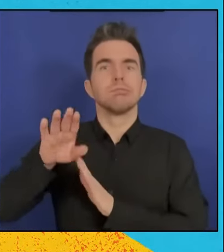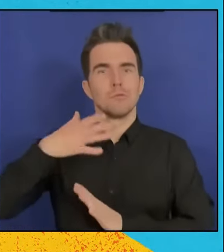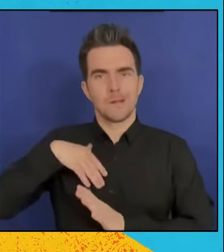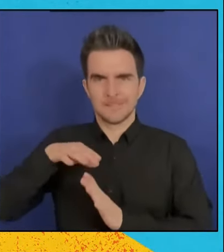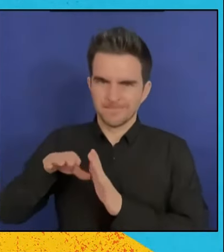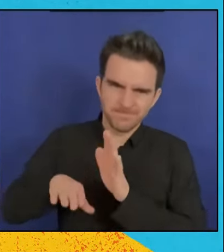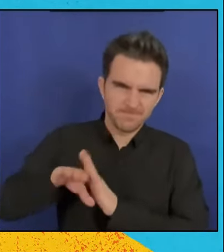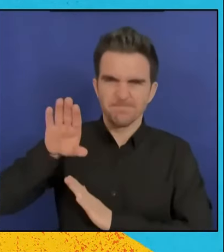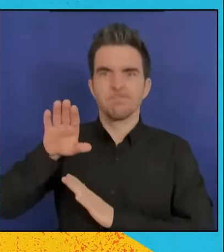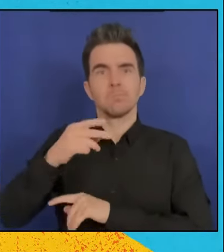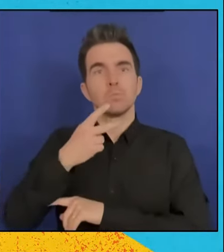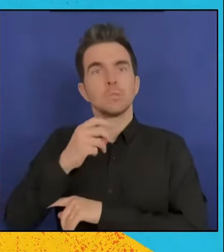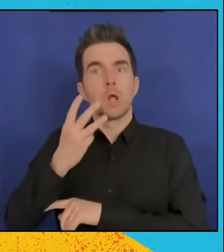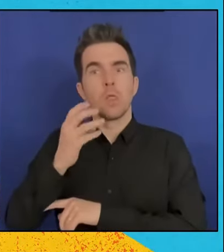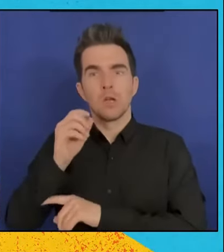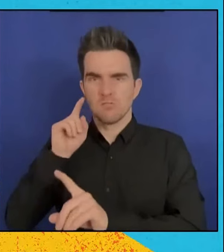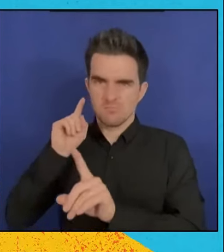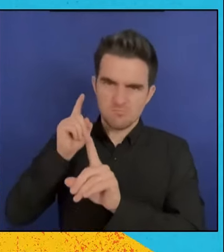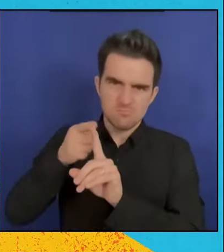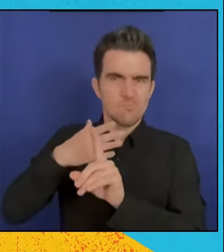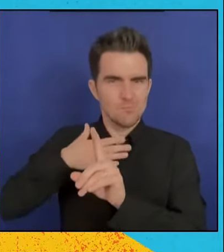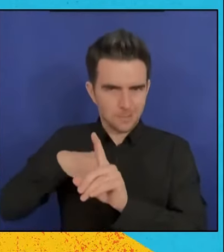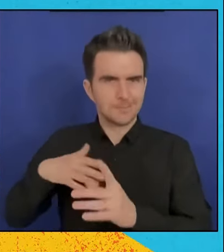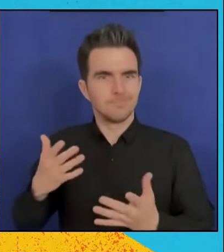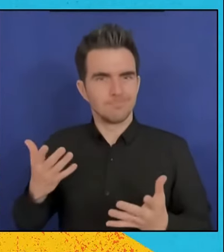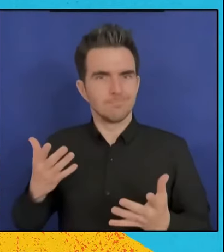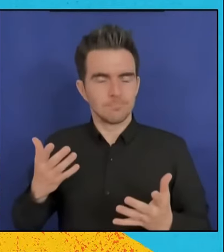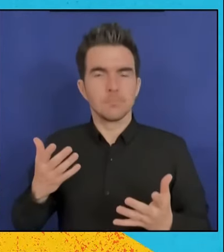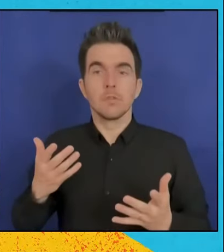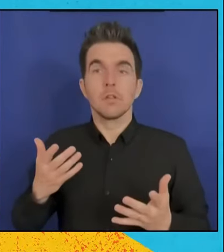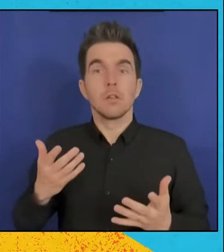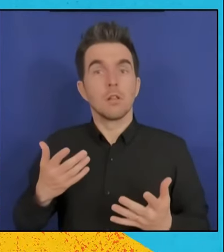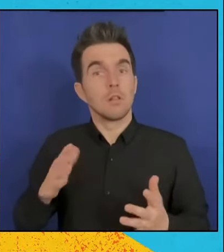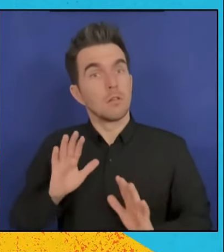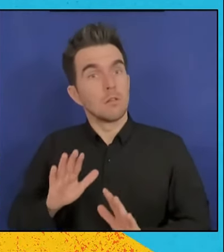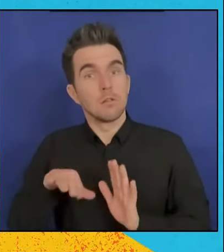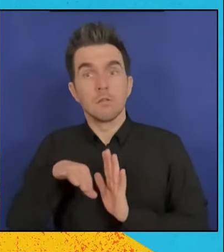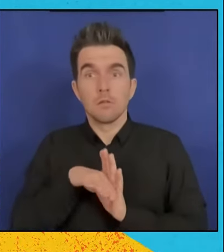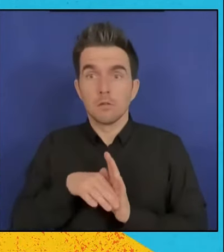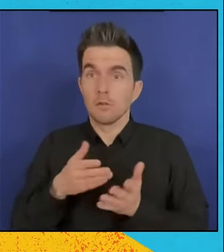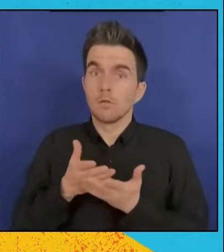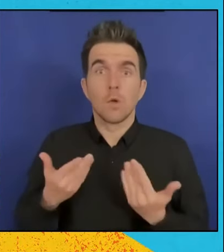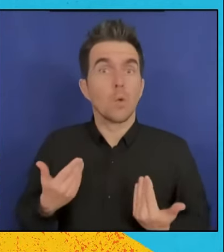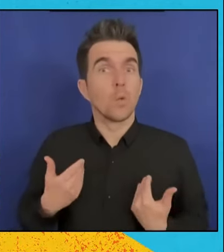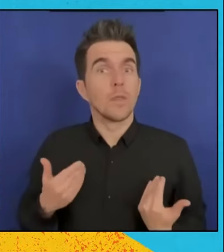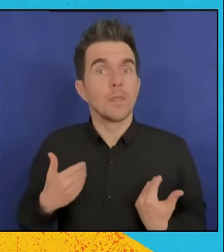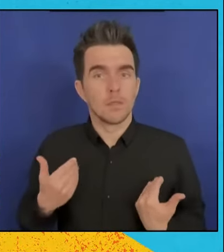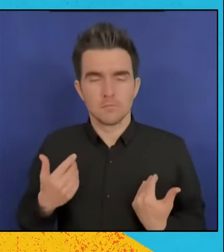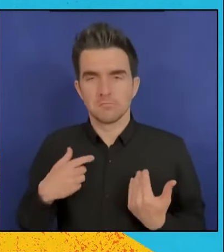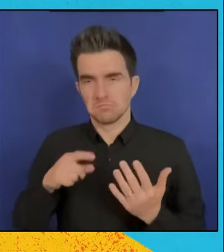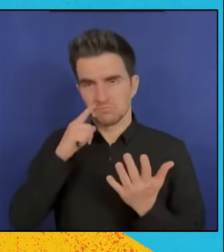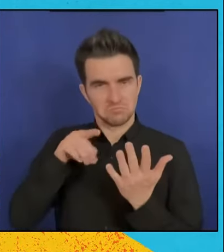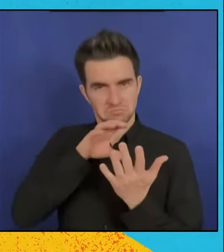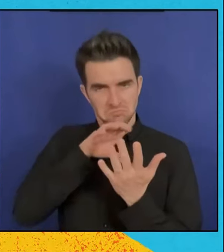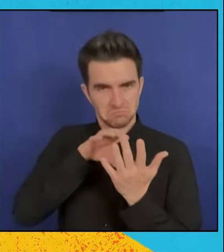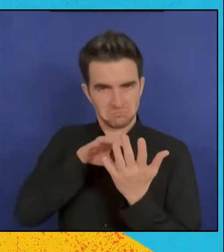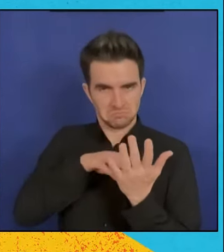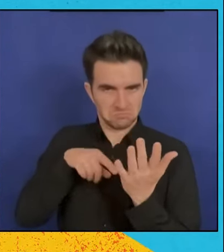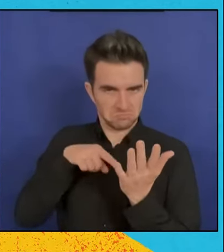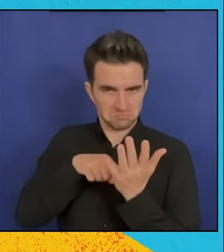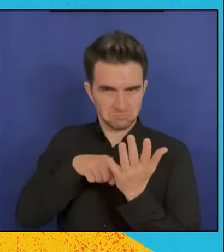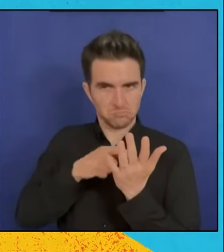consensus around. A world facing multiple cascading crises, including a cost of living challenge, conflicts, and a